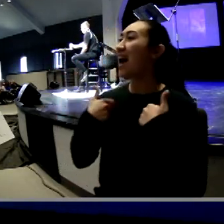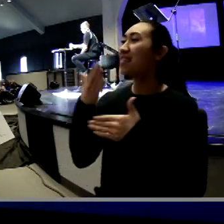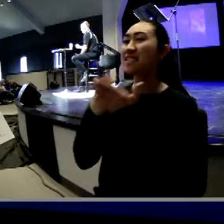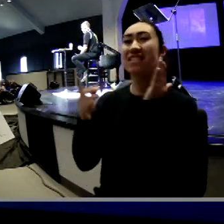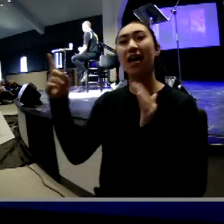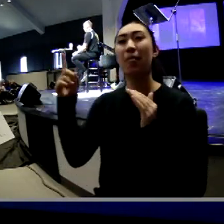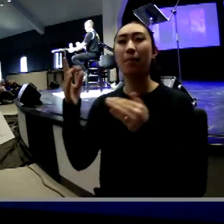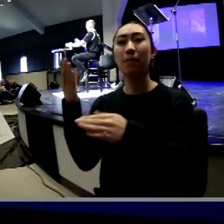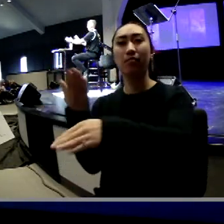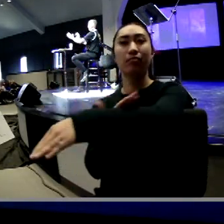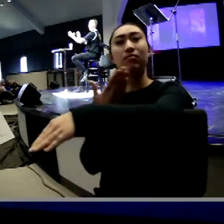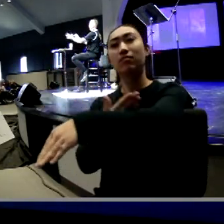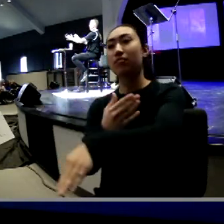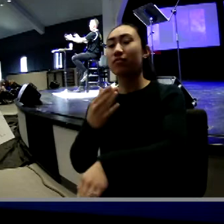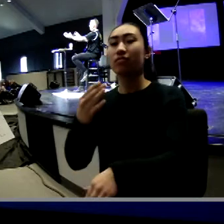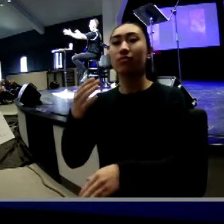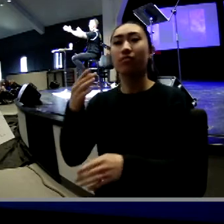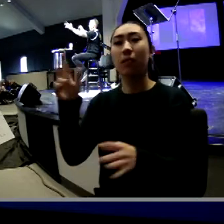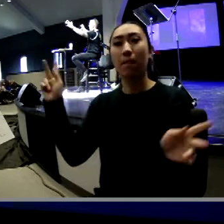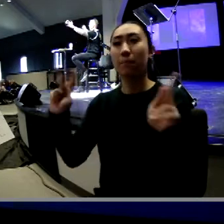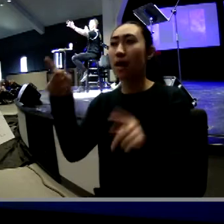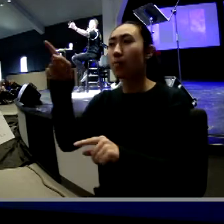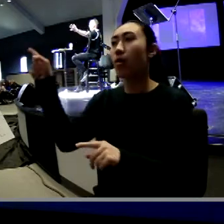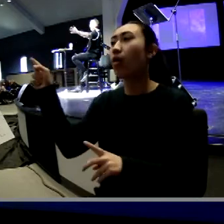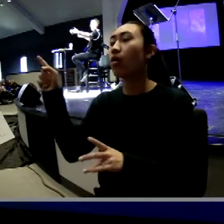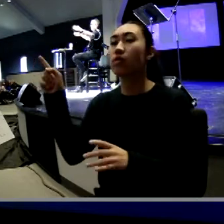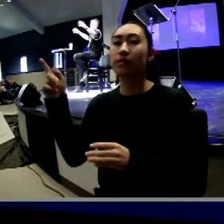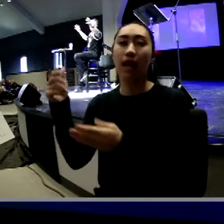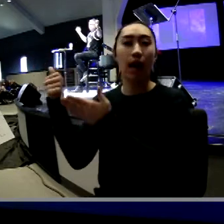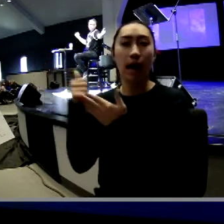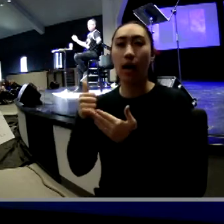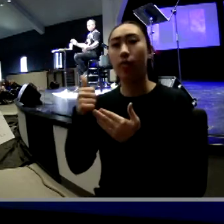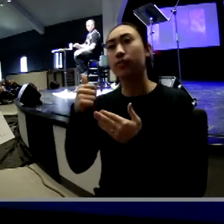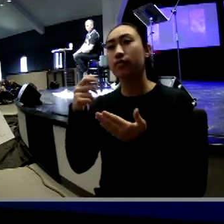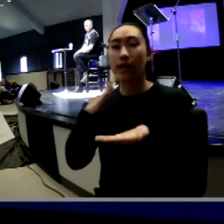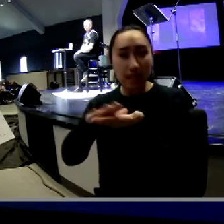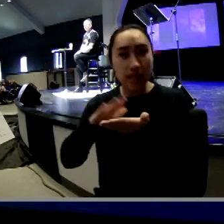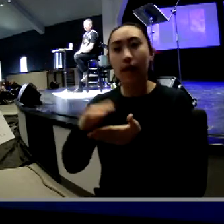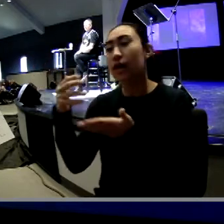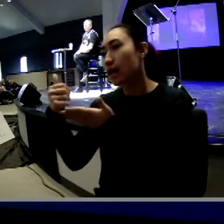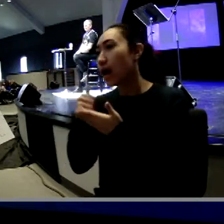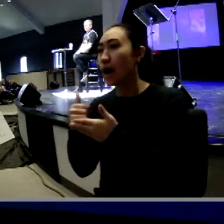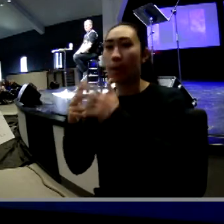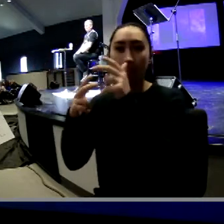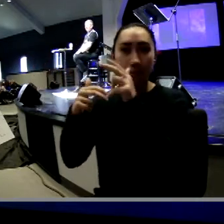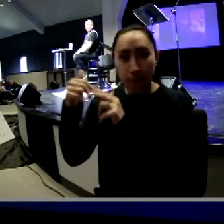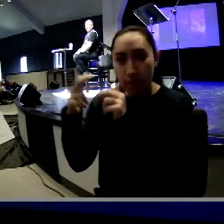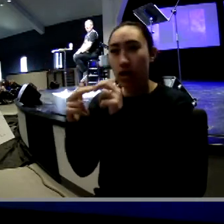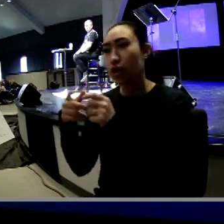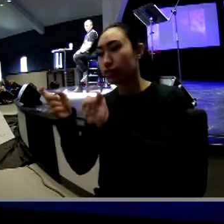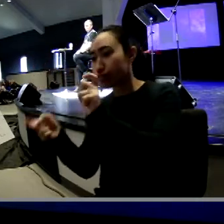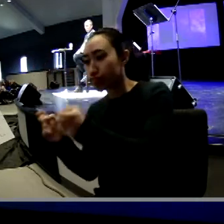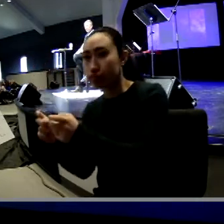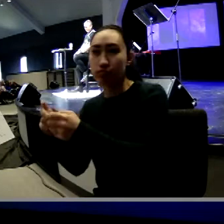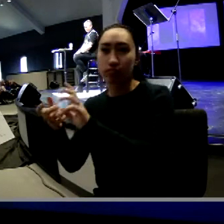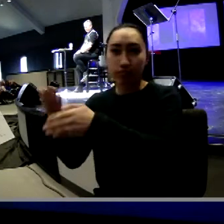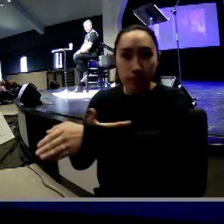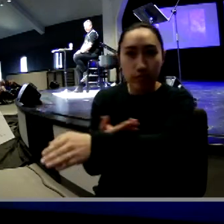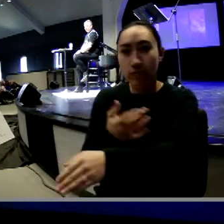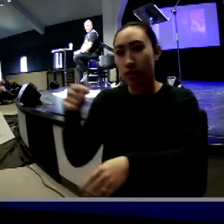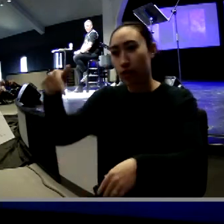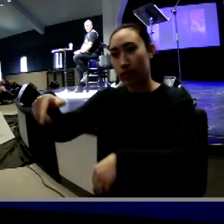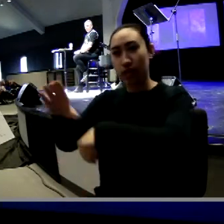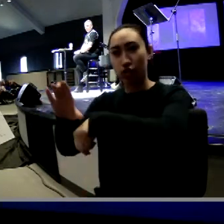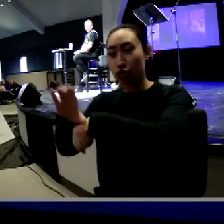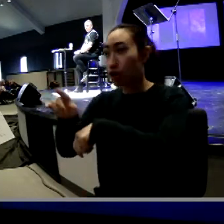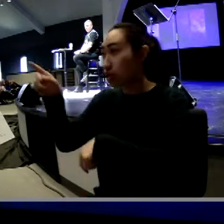come on board here at the church to help just the building, the facility, and They're doing an amazing job at YouTube University.